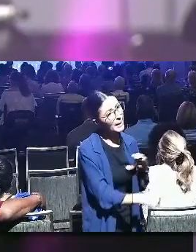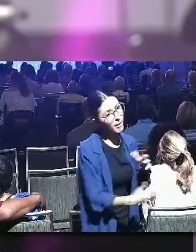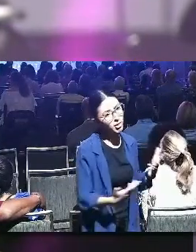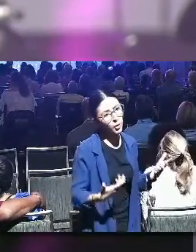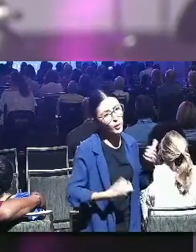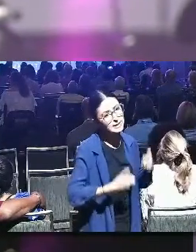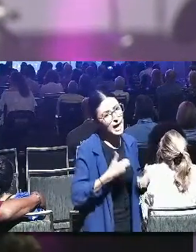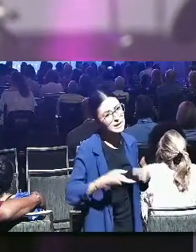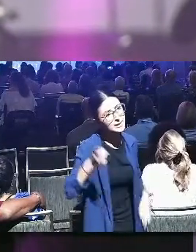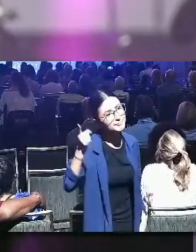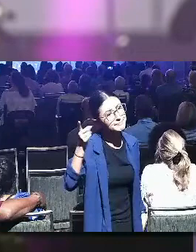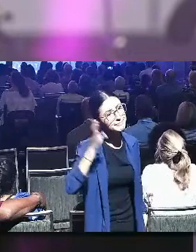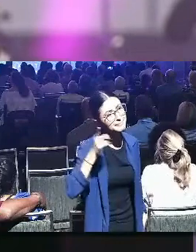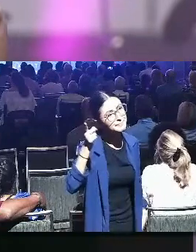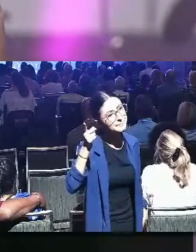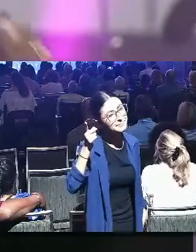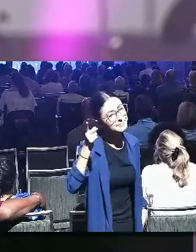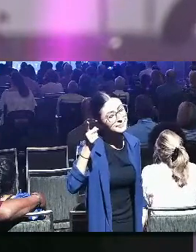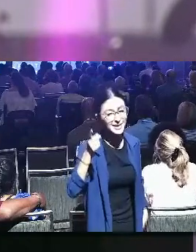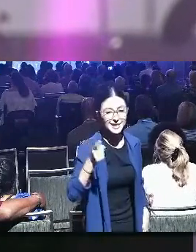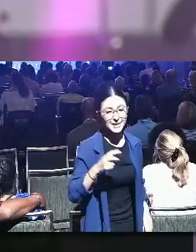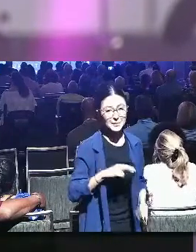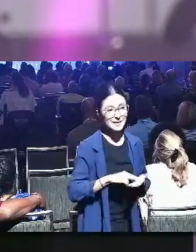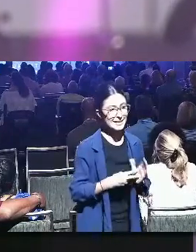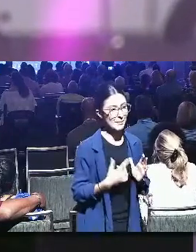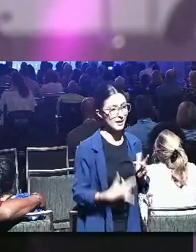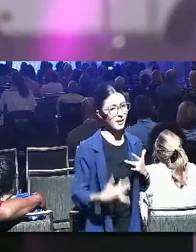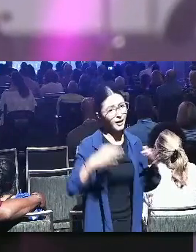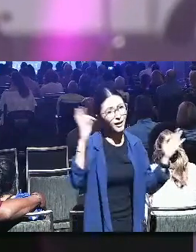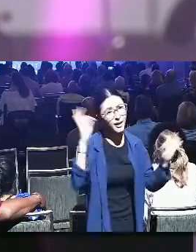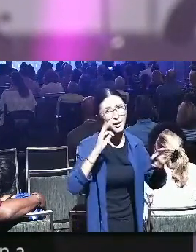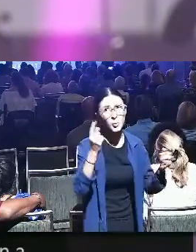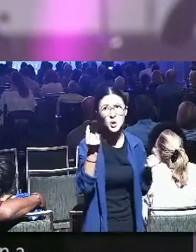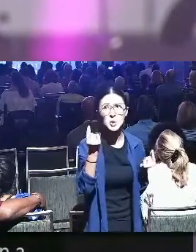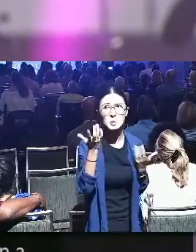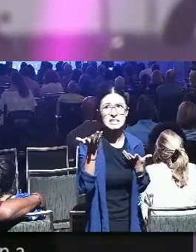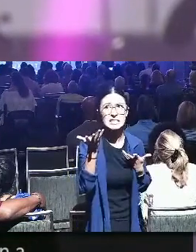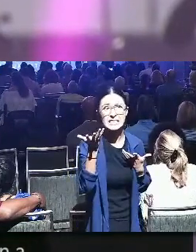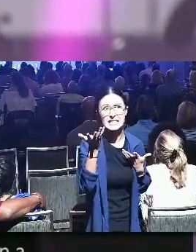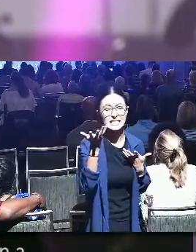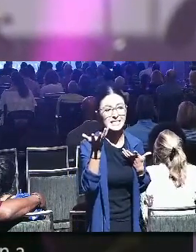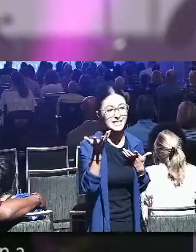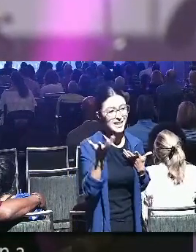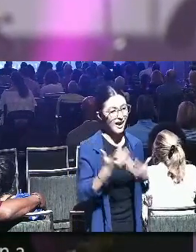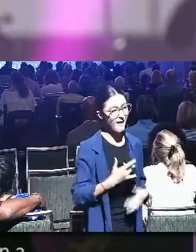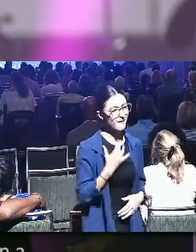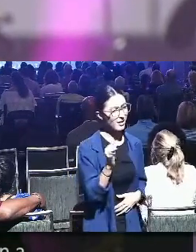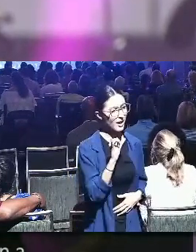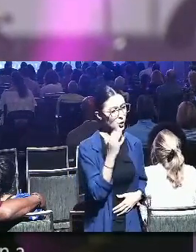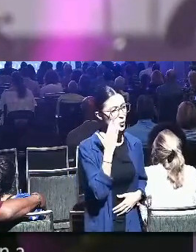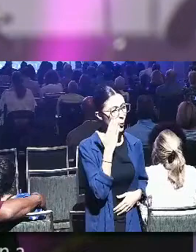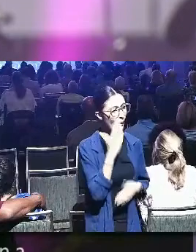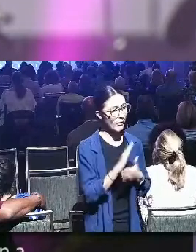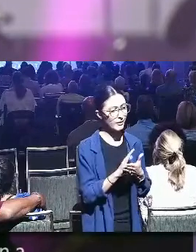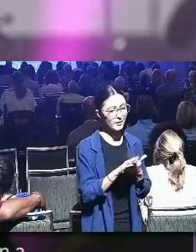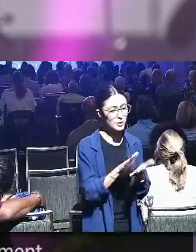do. And I feel like I was in a group project with somebody that never turned in his assignment in